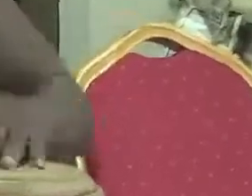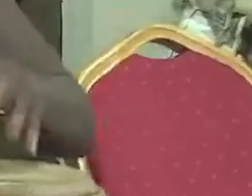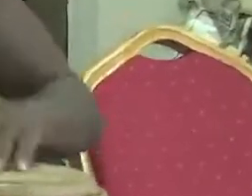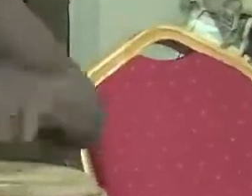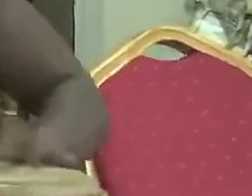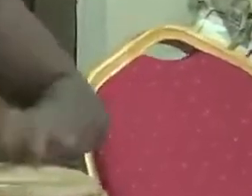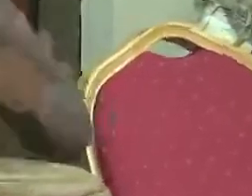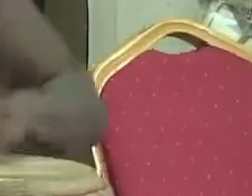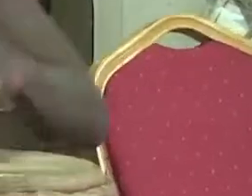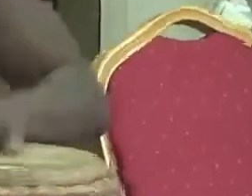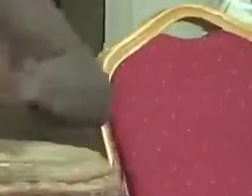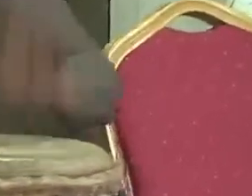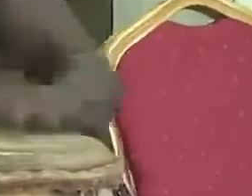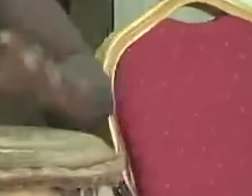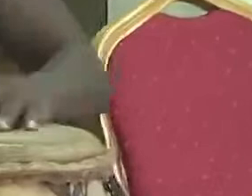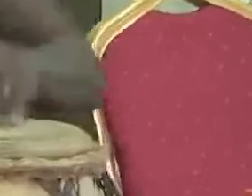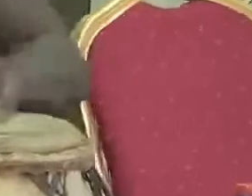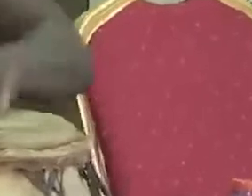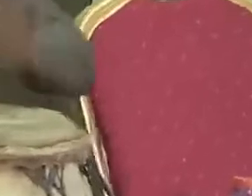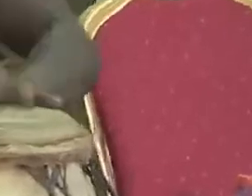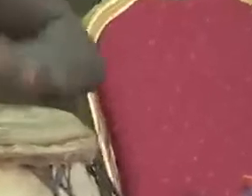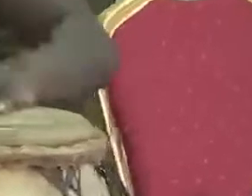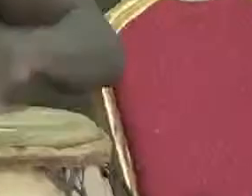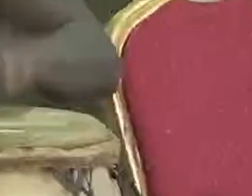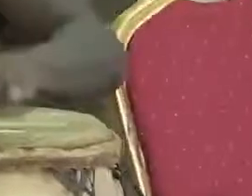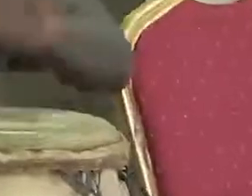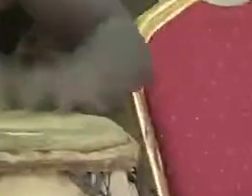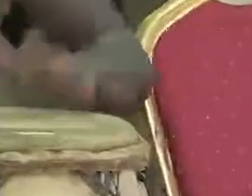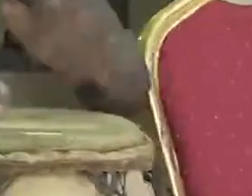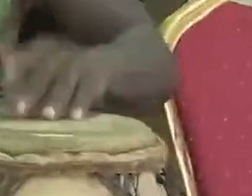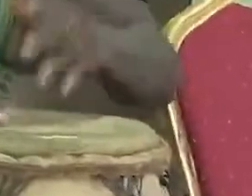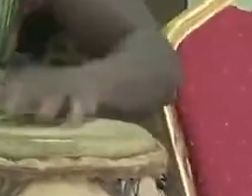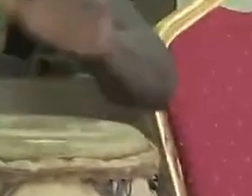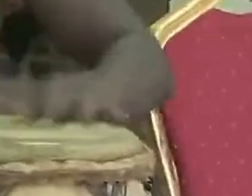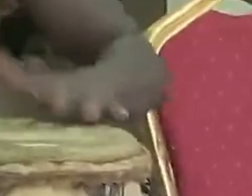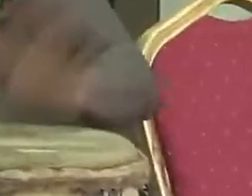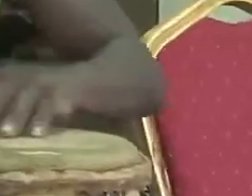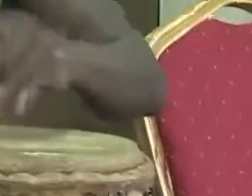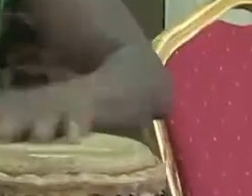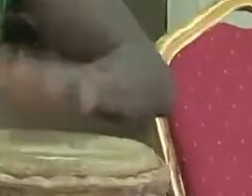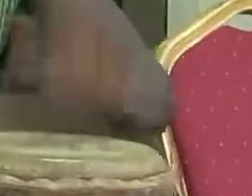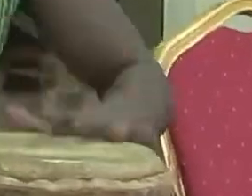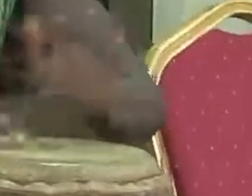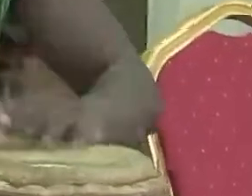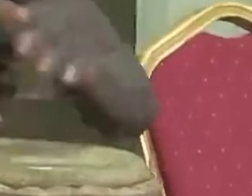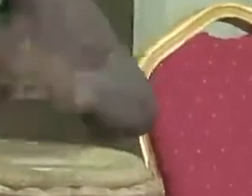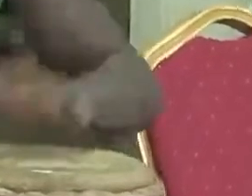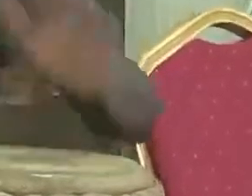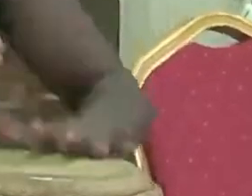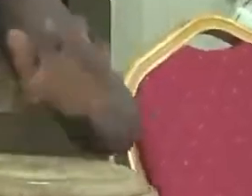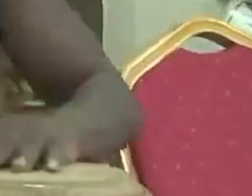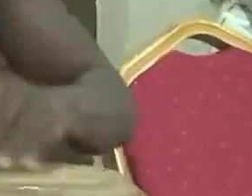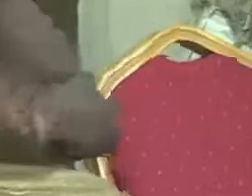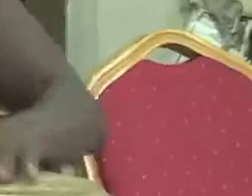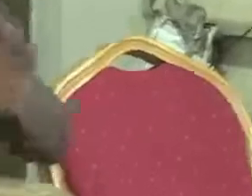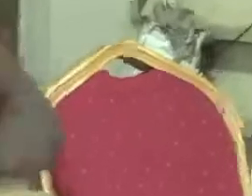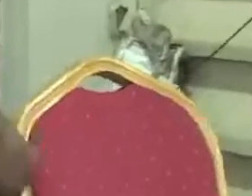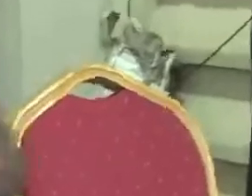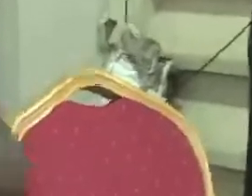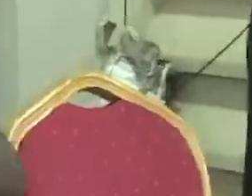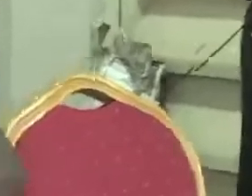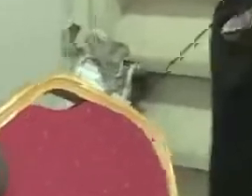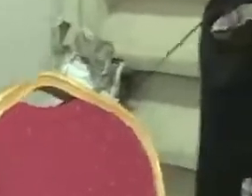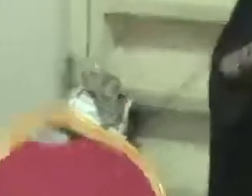finish. Ai uni penyo, suru ni pa kume mundi e tintimo.